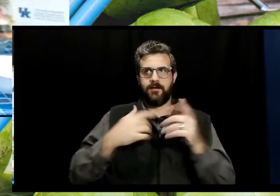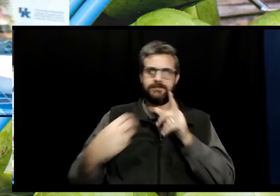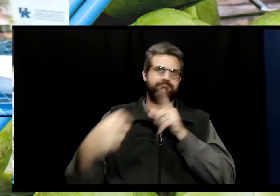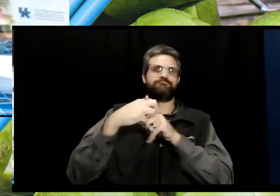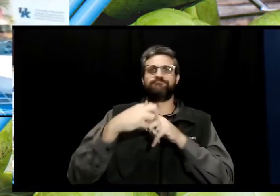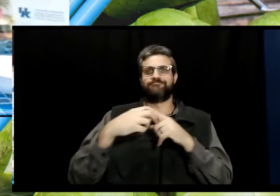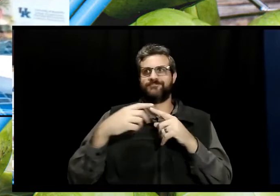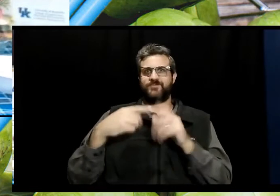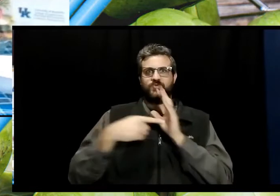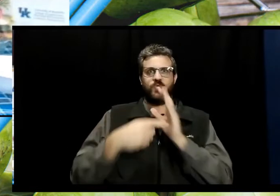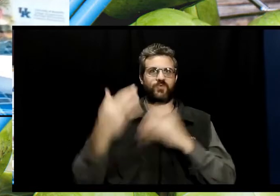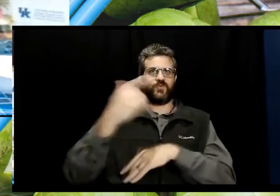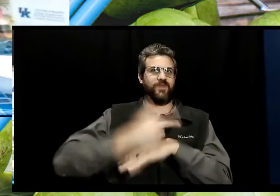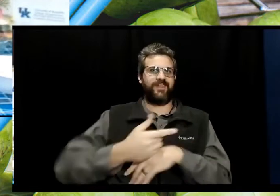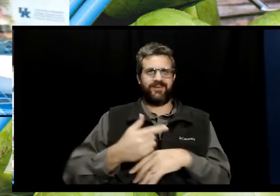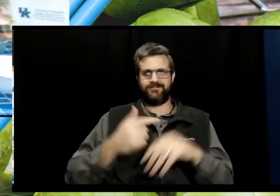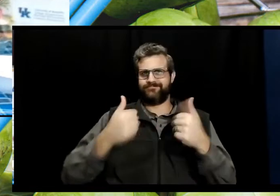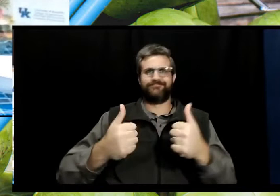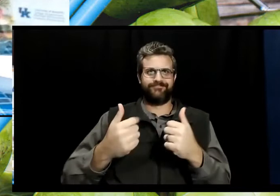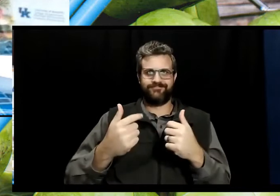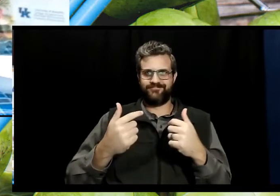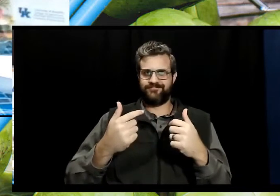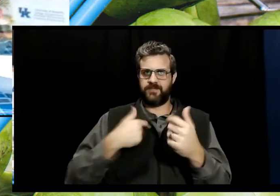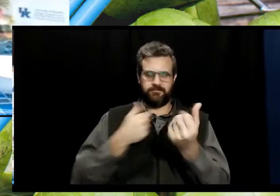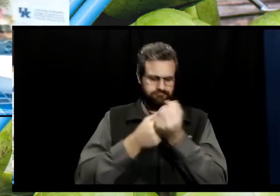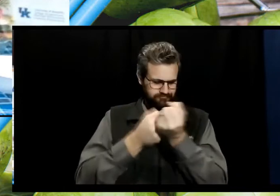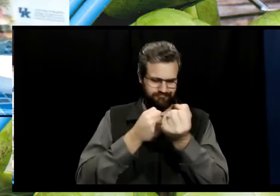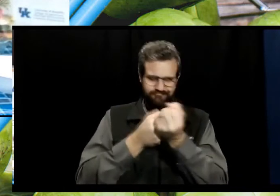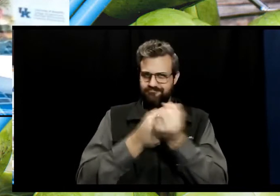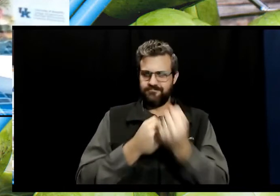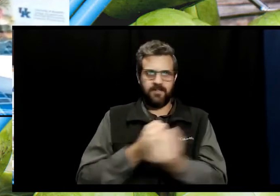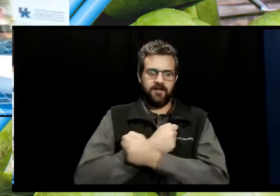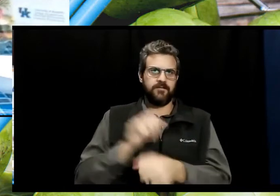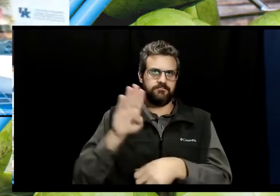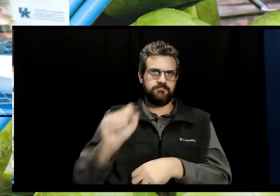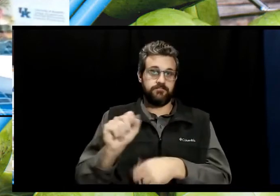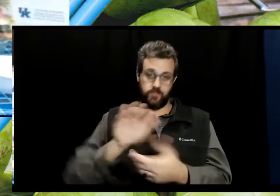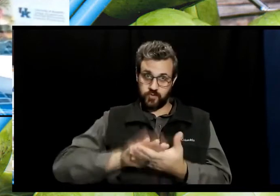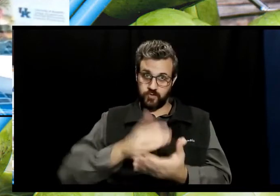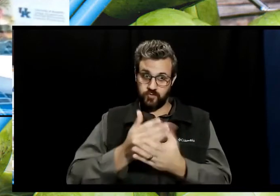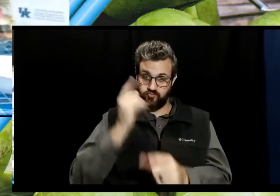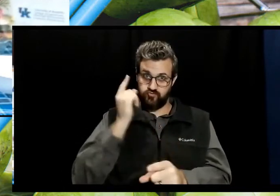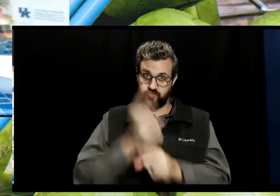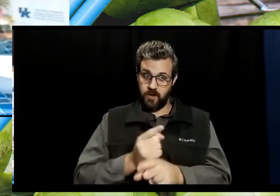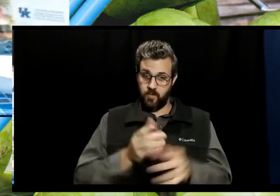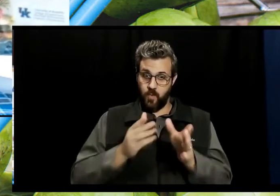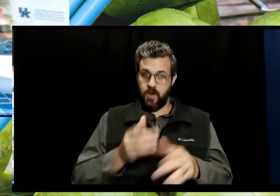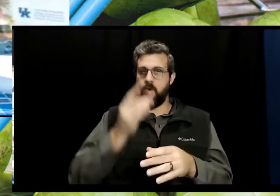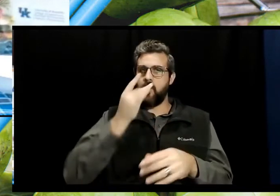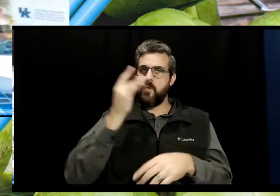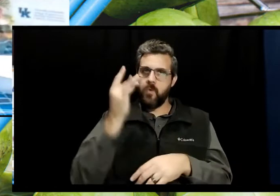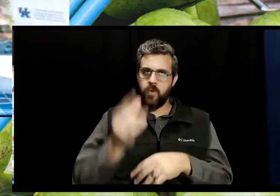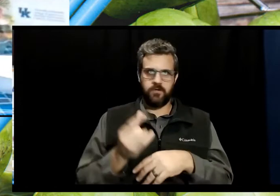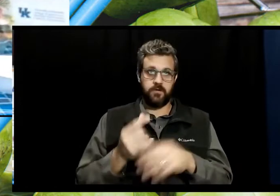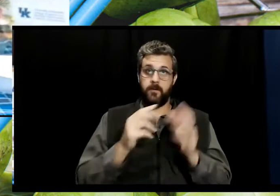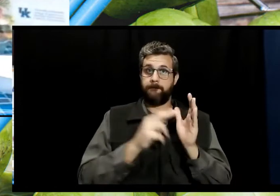this recipe today because I am a big advocate for Brussels sprouts. If you cook them the right way, they are delicious. So my